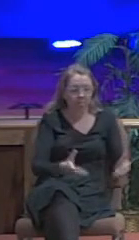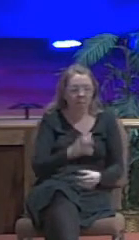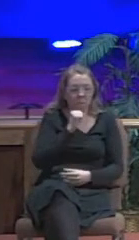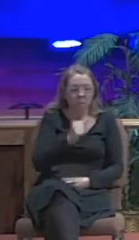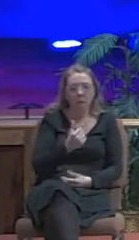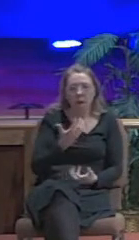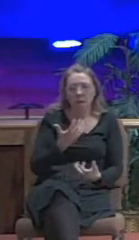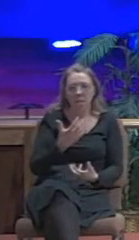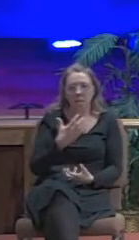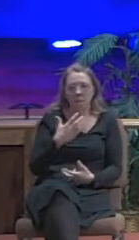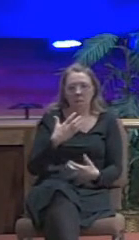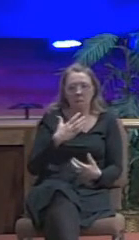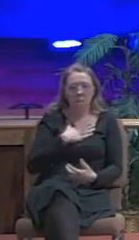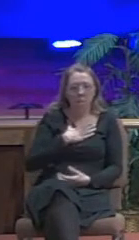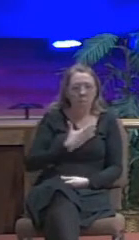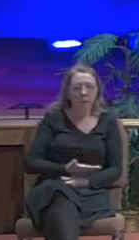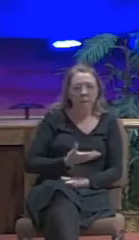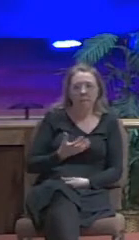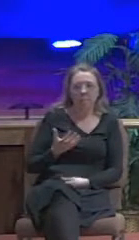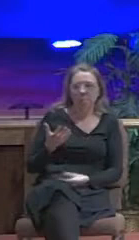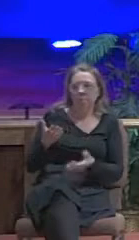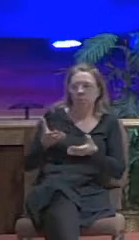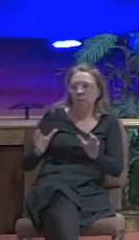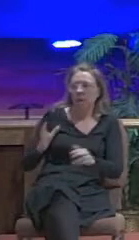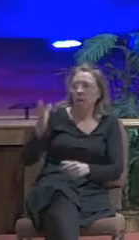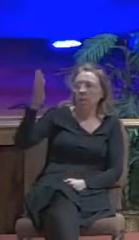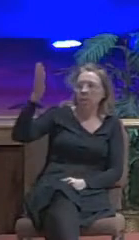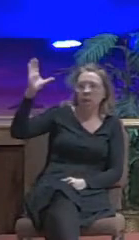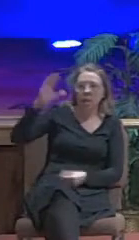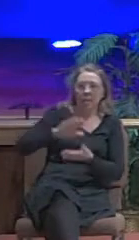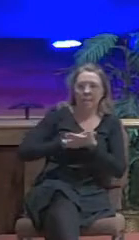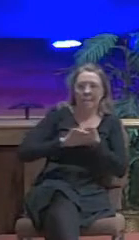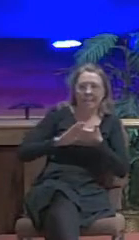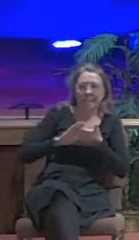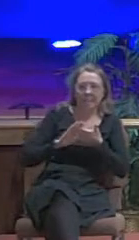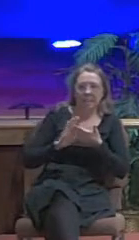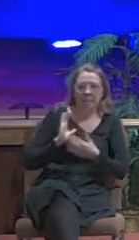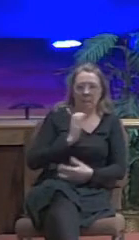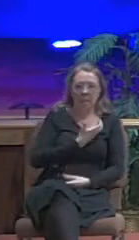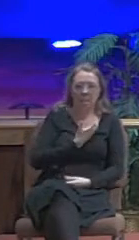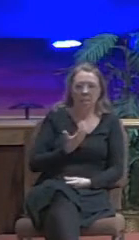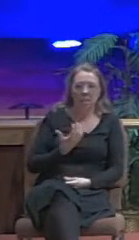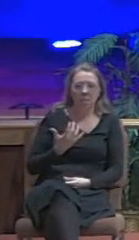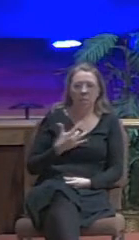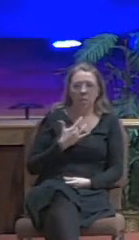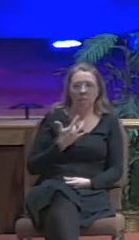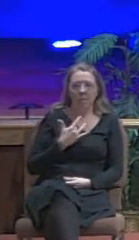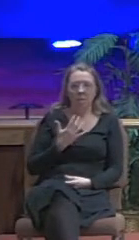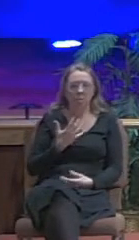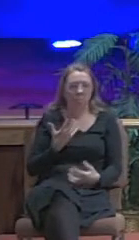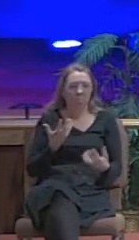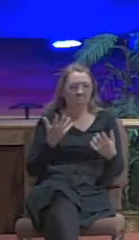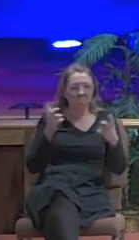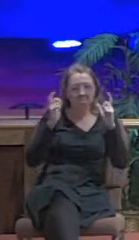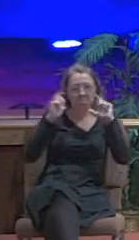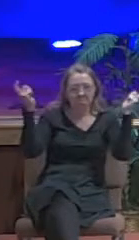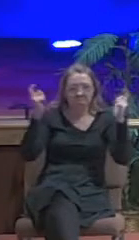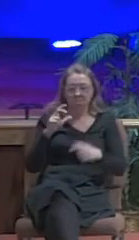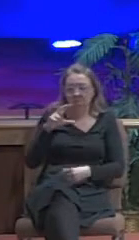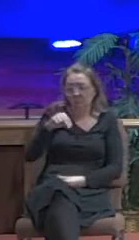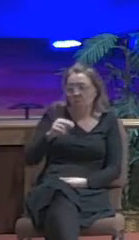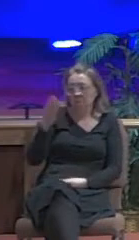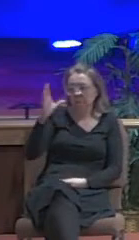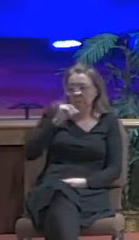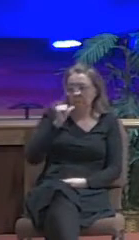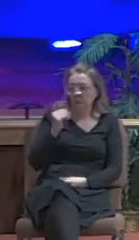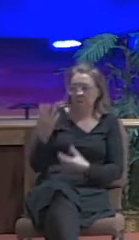life. We get prideful, we get arrogant, we say, nope, I'm not going to acknowledge that sin in my life. We're going to change